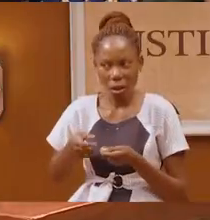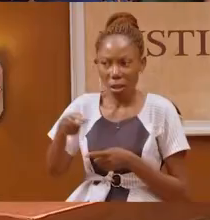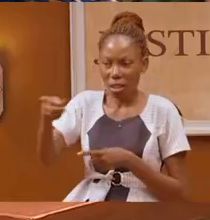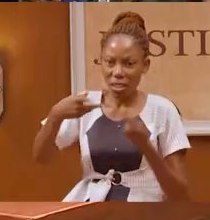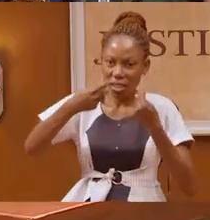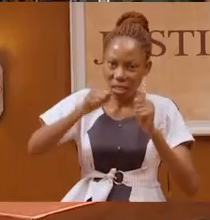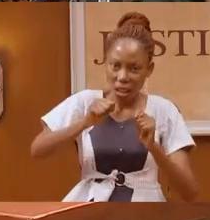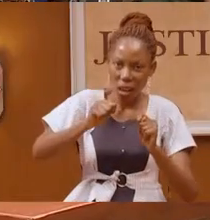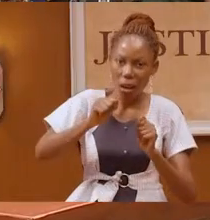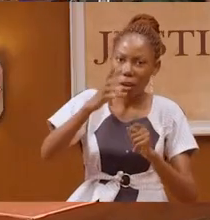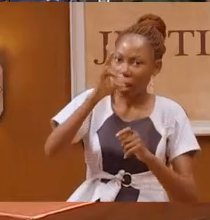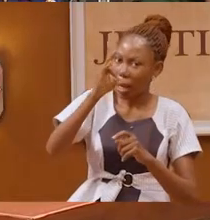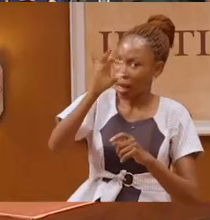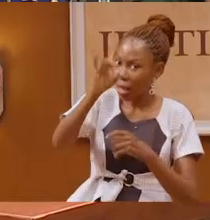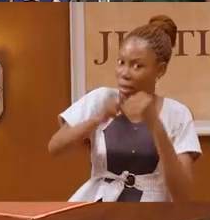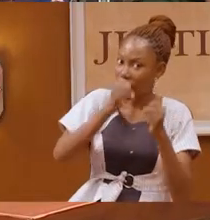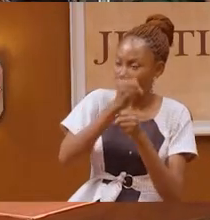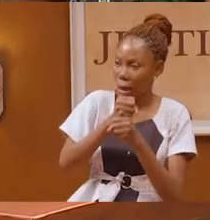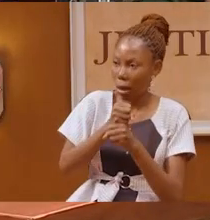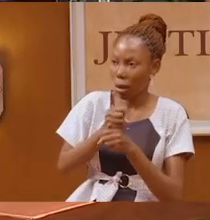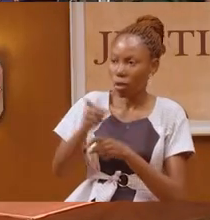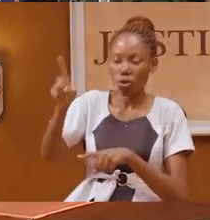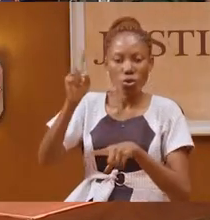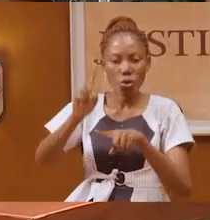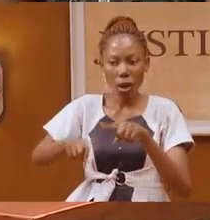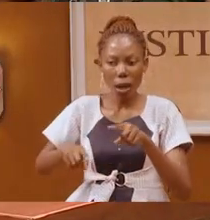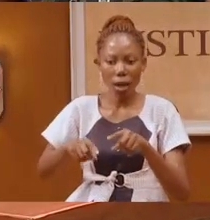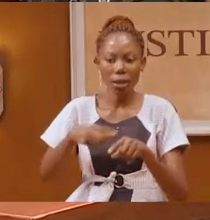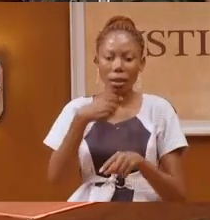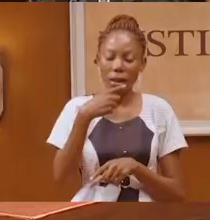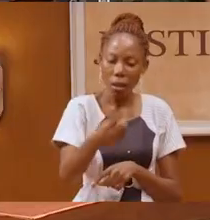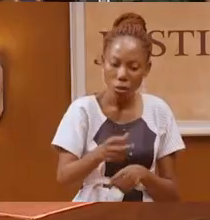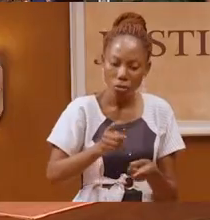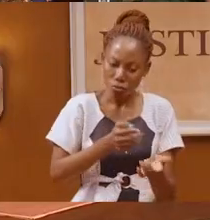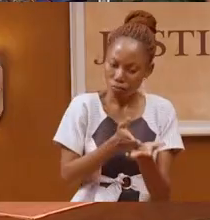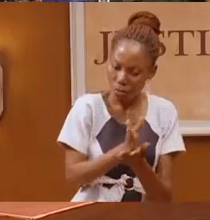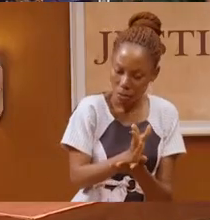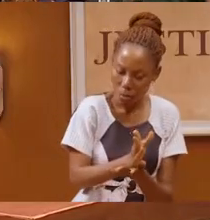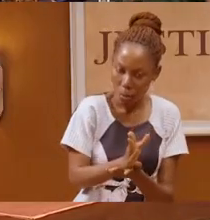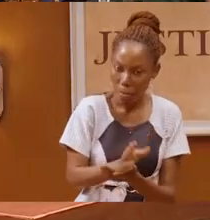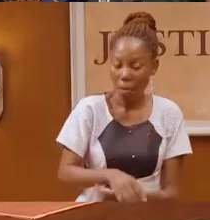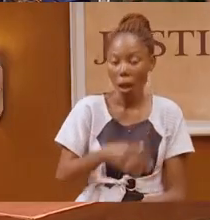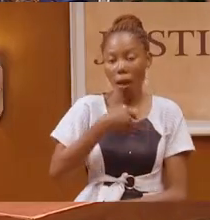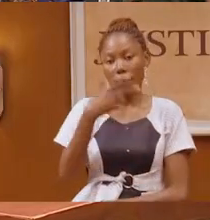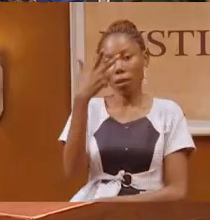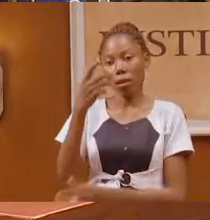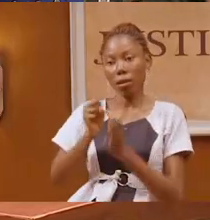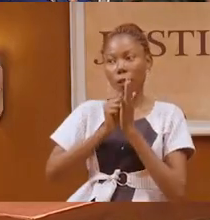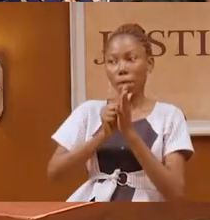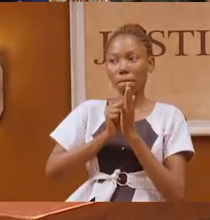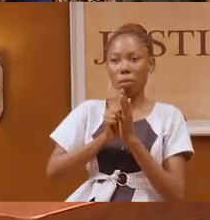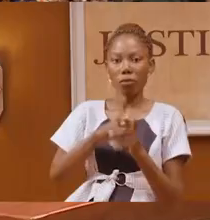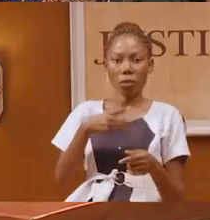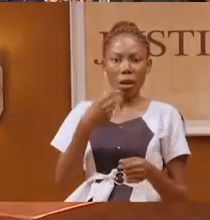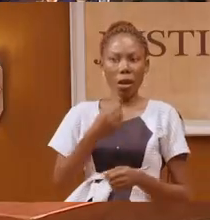the person that you can't correct her. You can never correct her. And if you try to correct her, there are three signs she gives. One, she will just